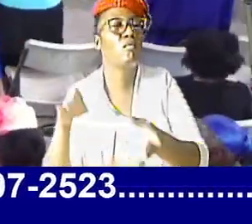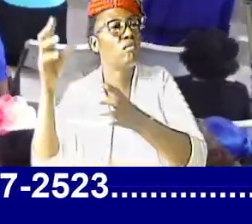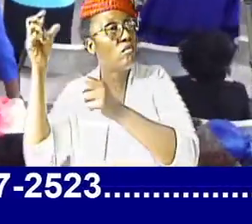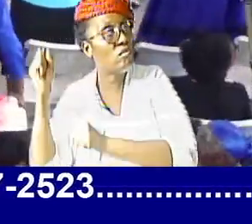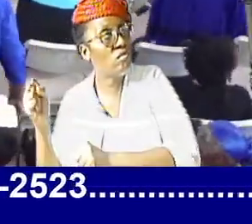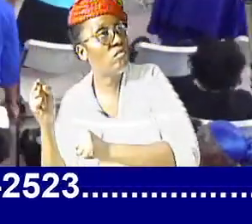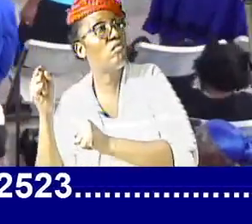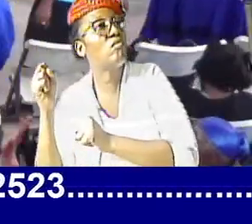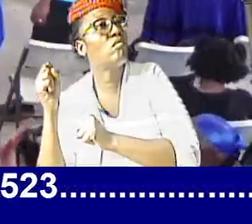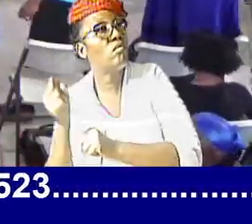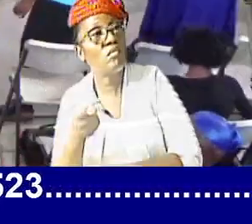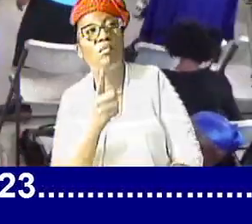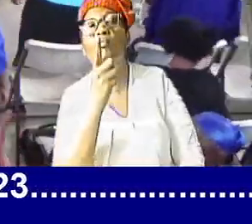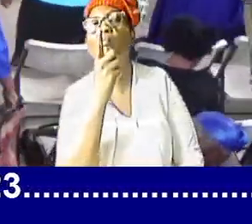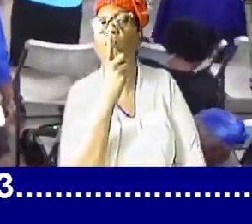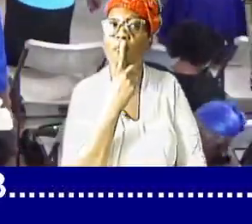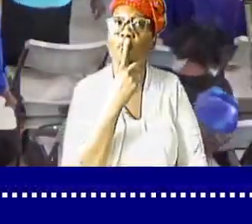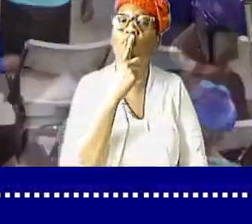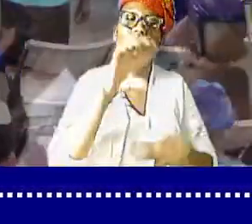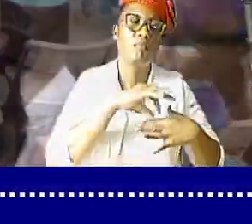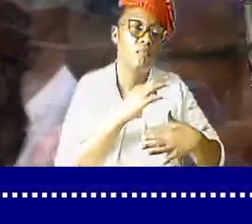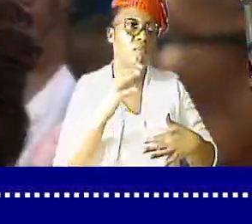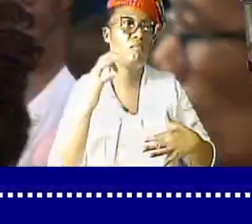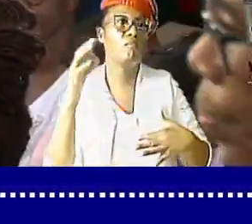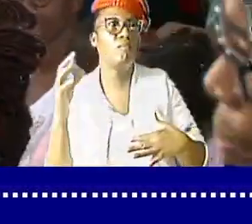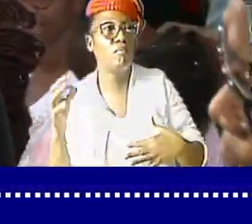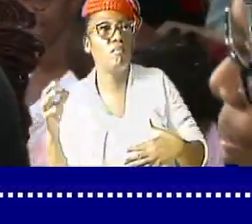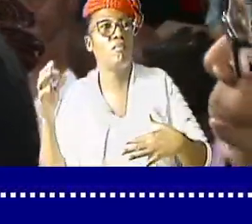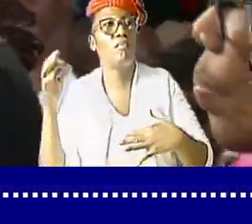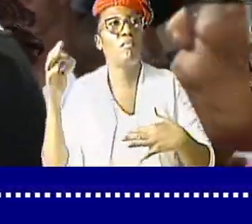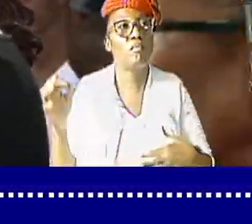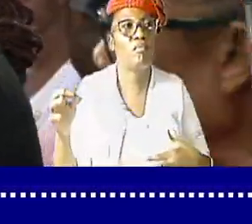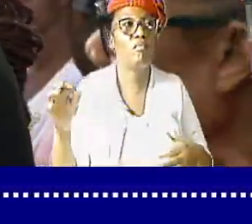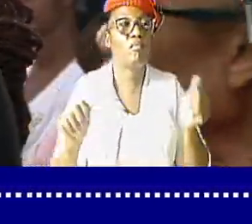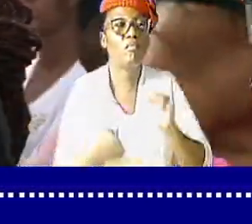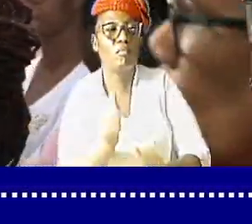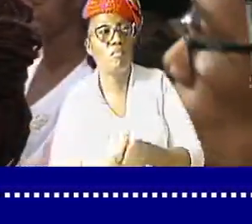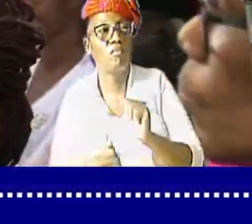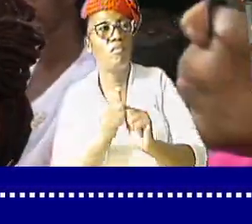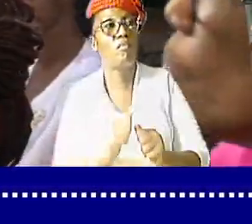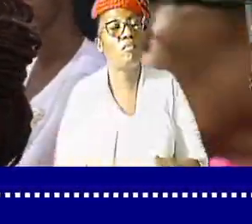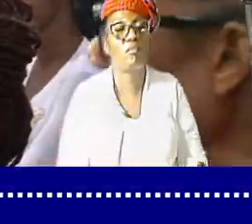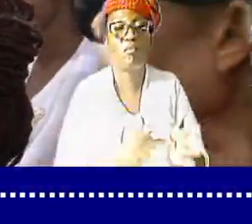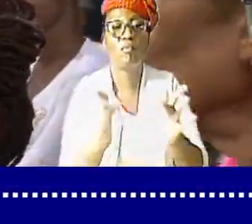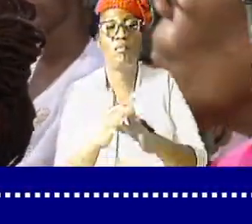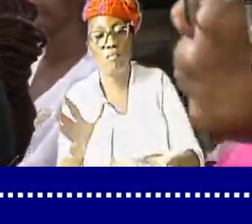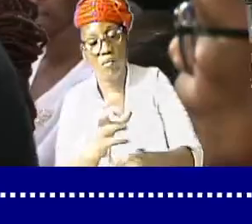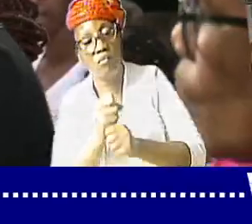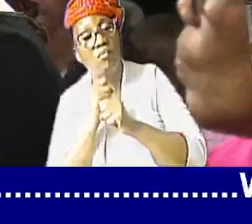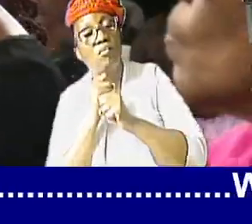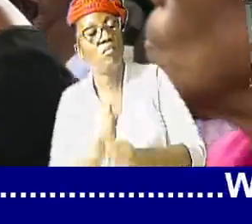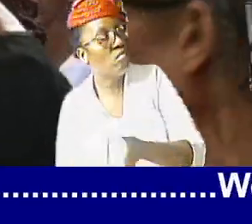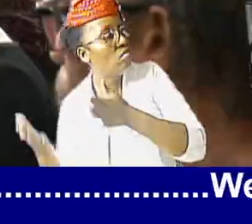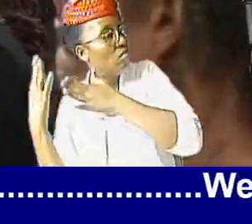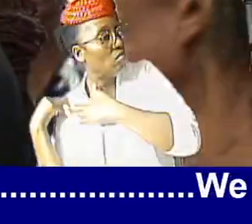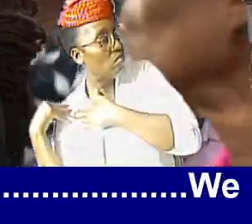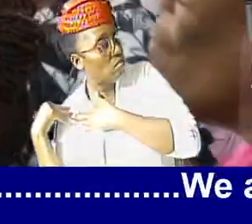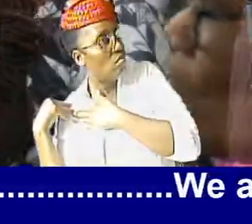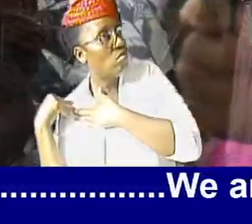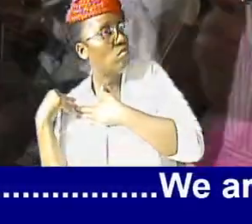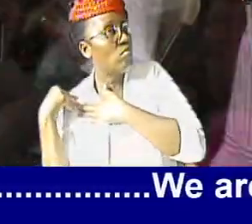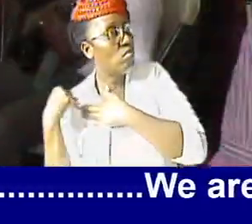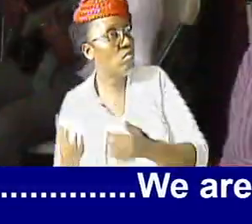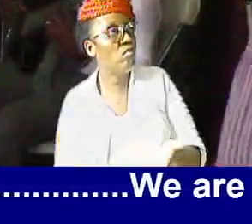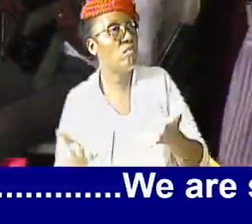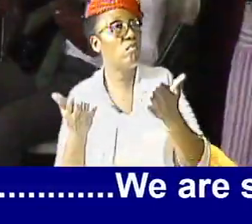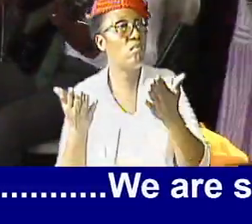anxious fears subsided, my spirit was made strong. when Jesus took my burden and left